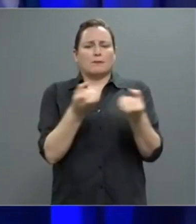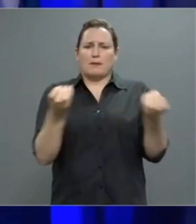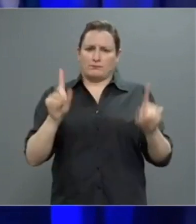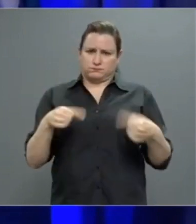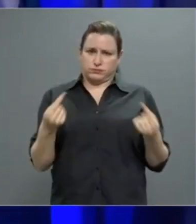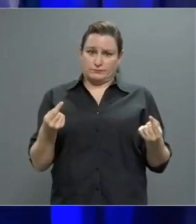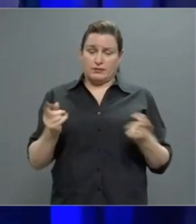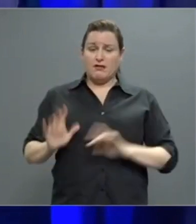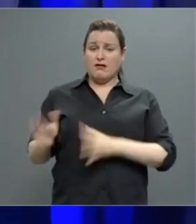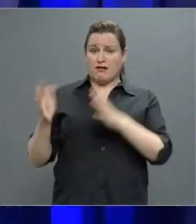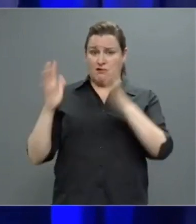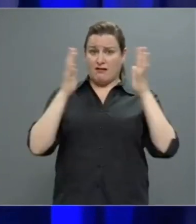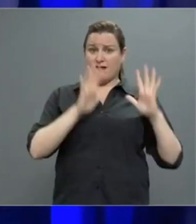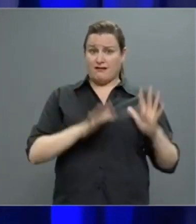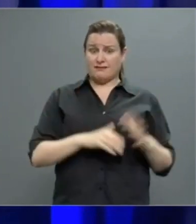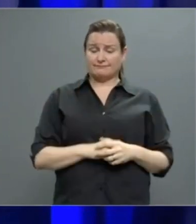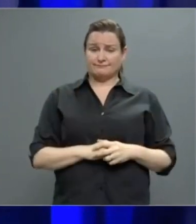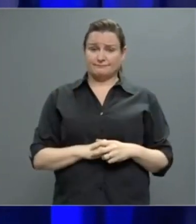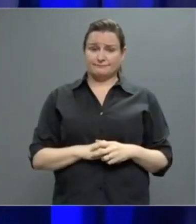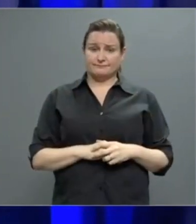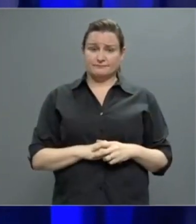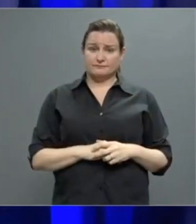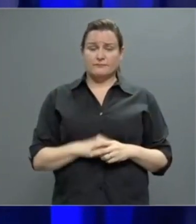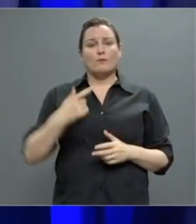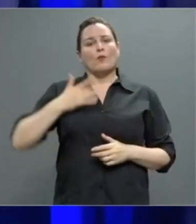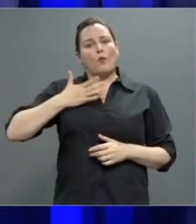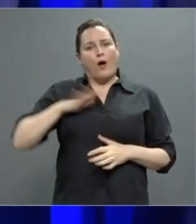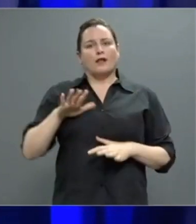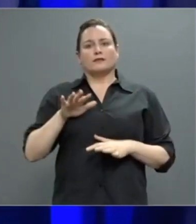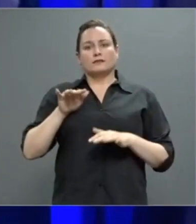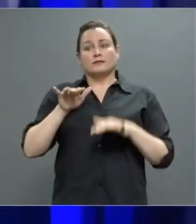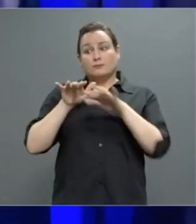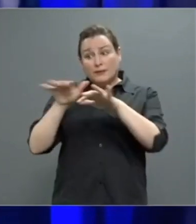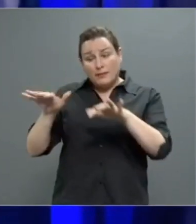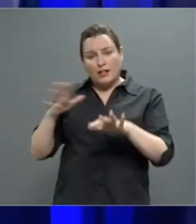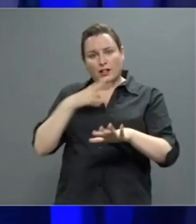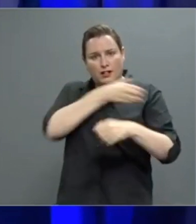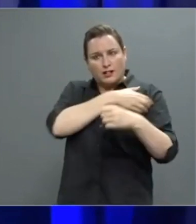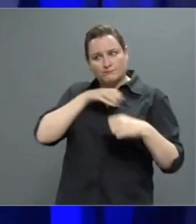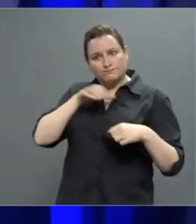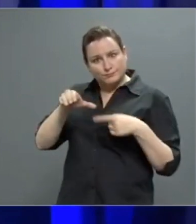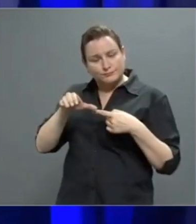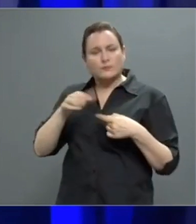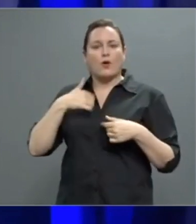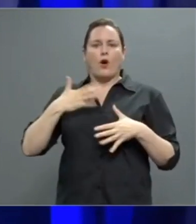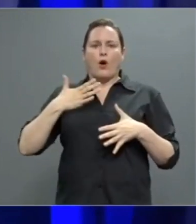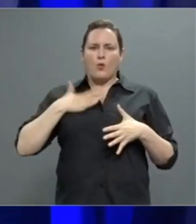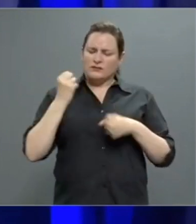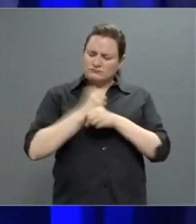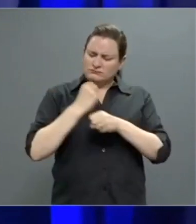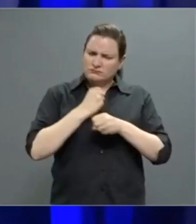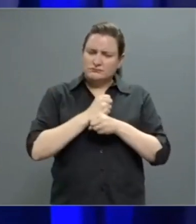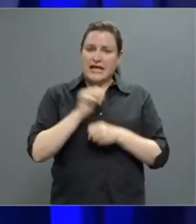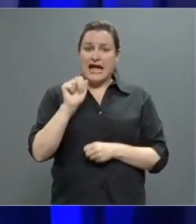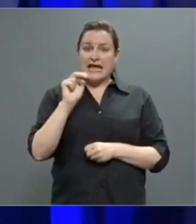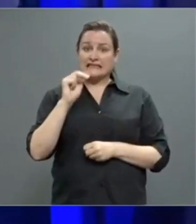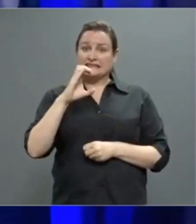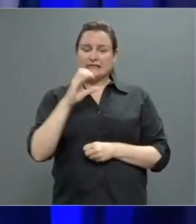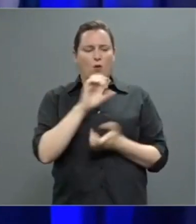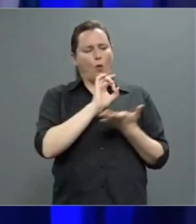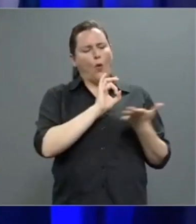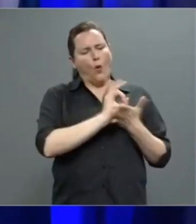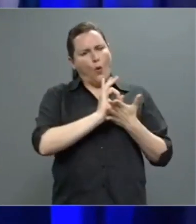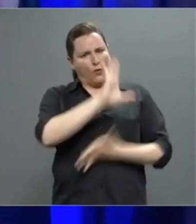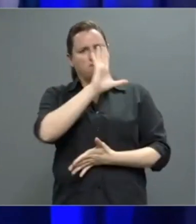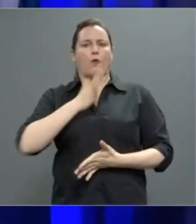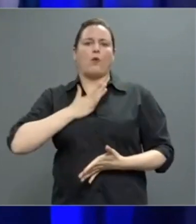delivery. By waging a principled fight for people power, we will reignite momentum and sweep the ANC out of power.